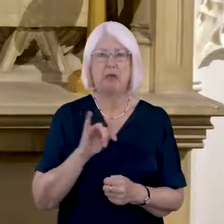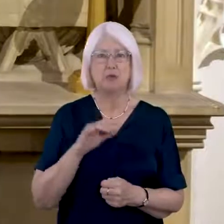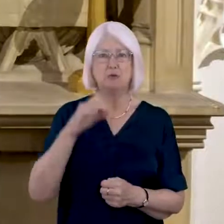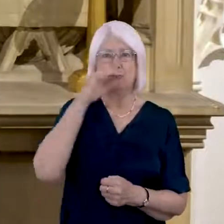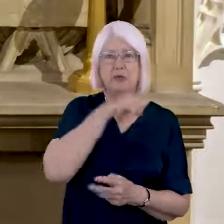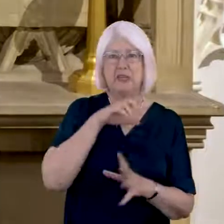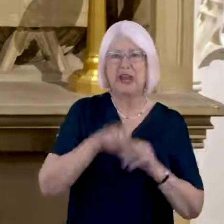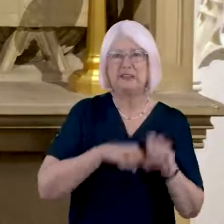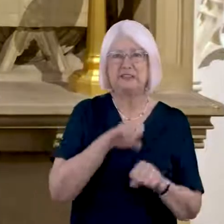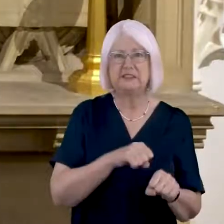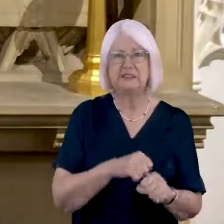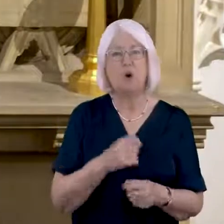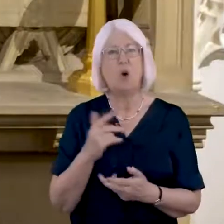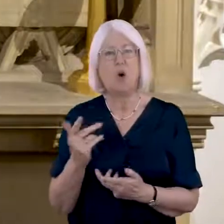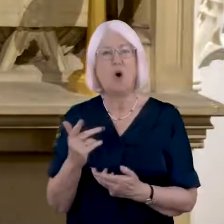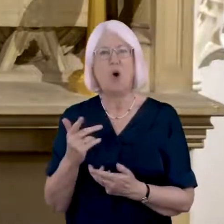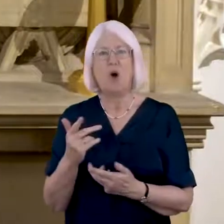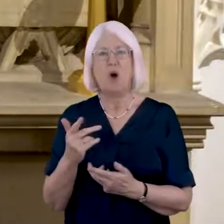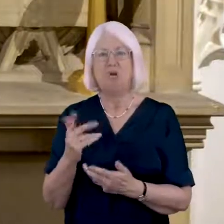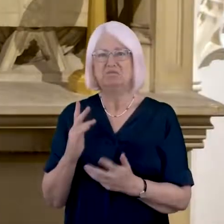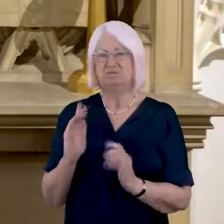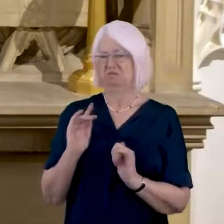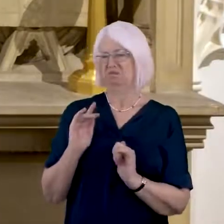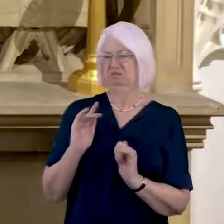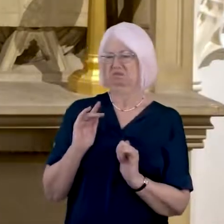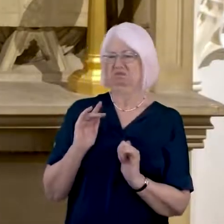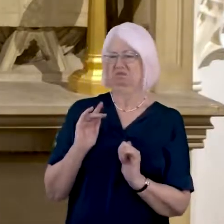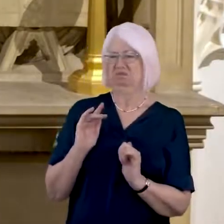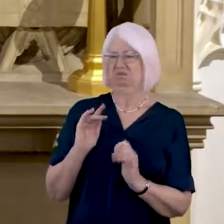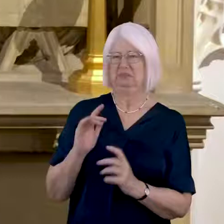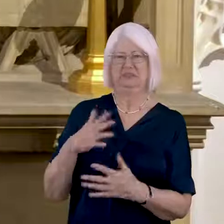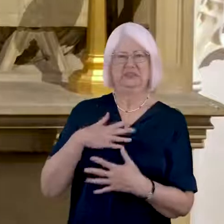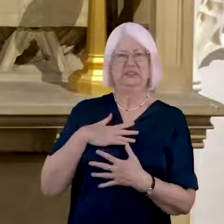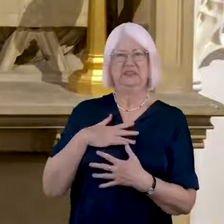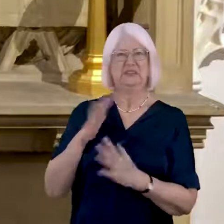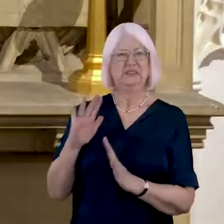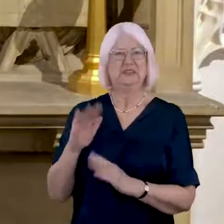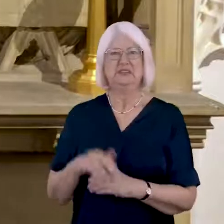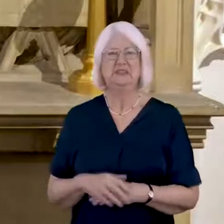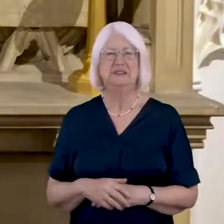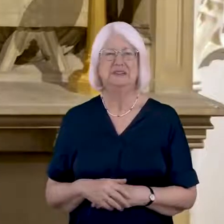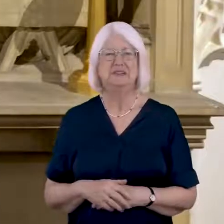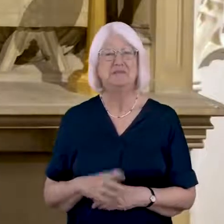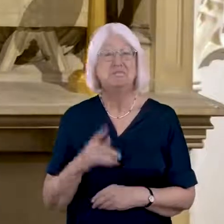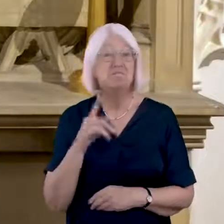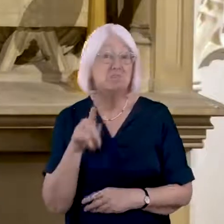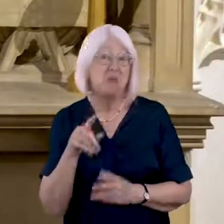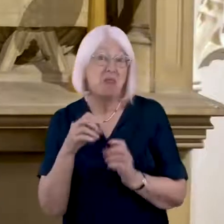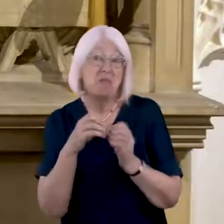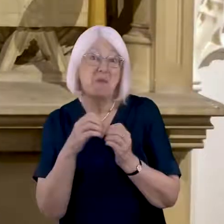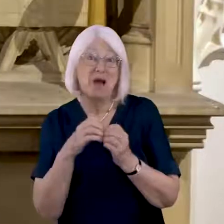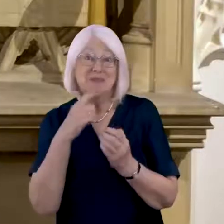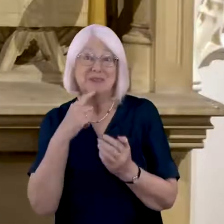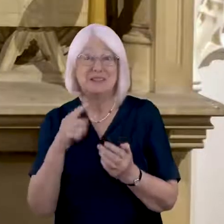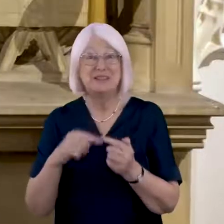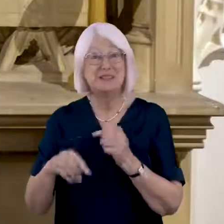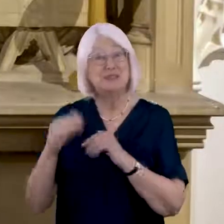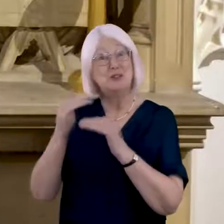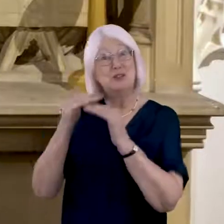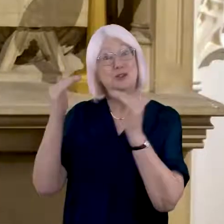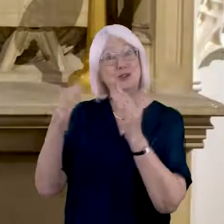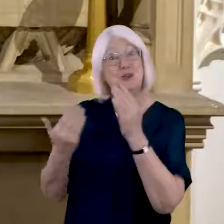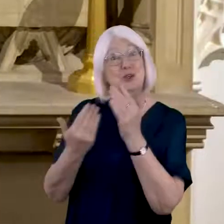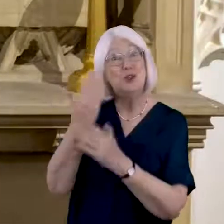heavenly Jerusalem, we will buy food and drink without money, as much as we like. And nice though that sounds, it